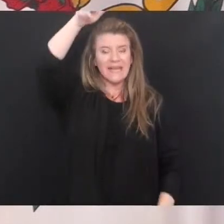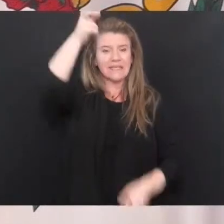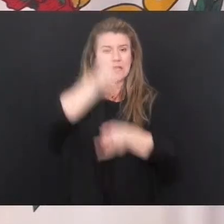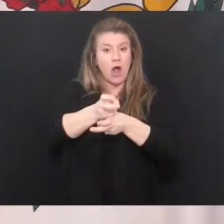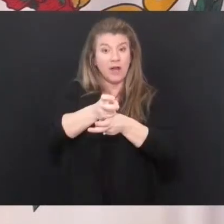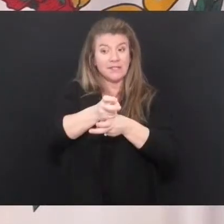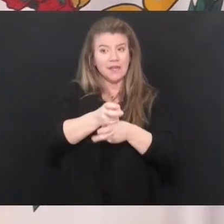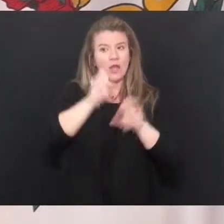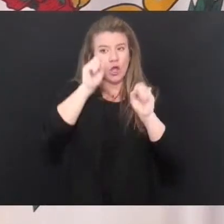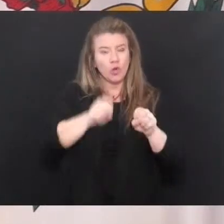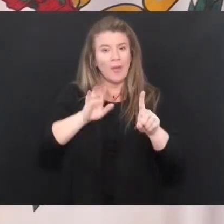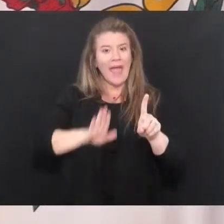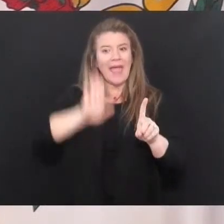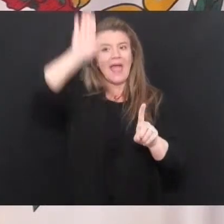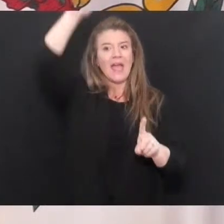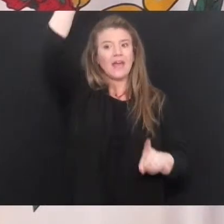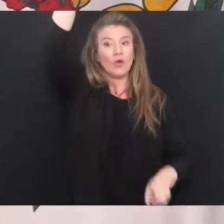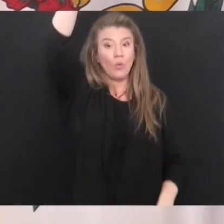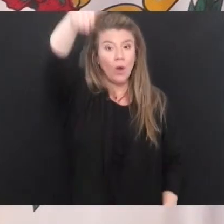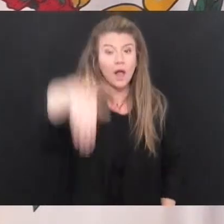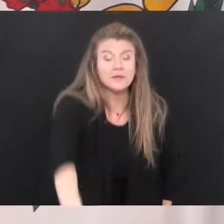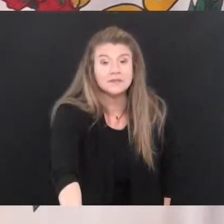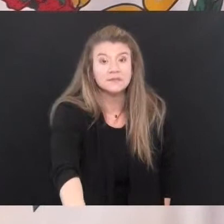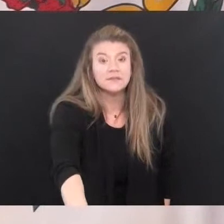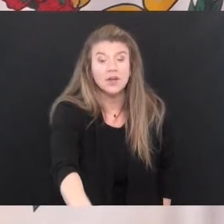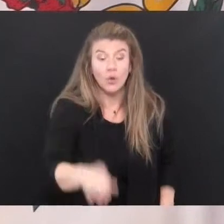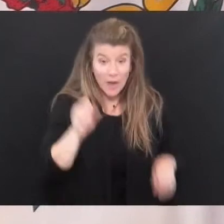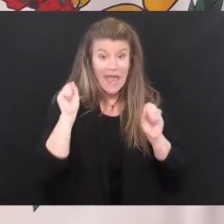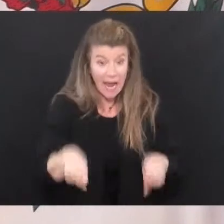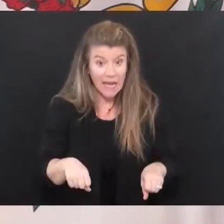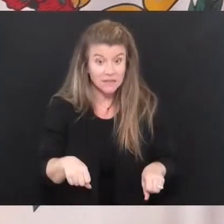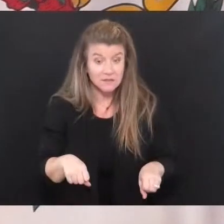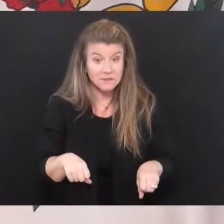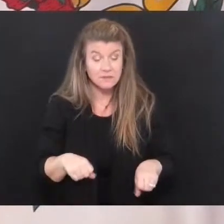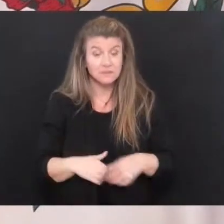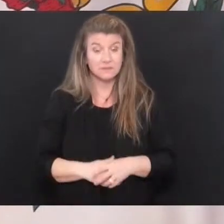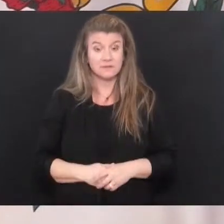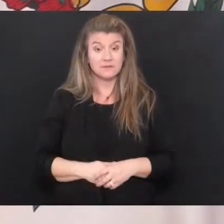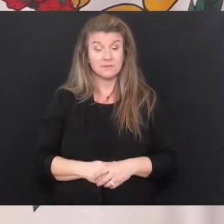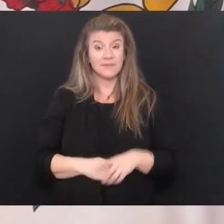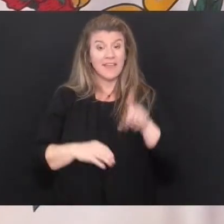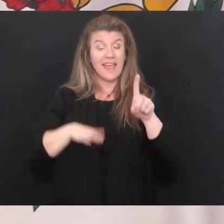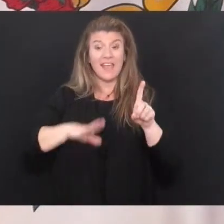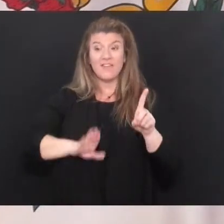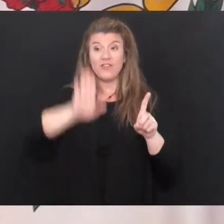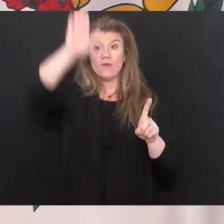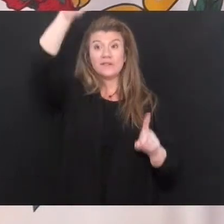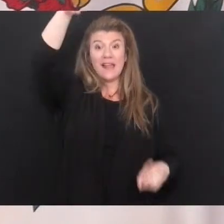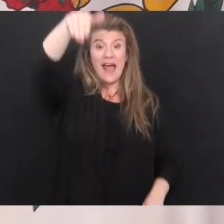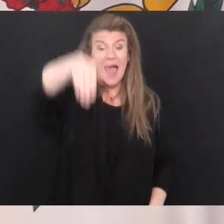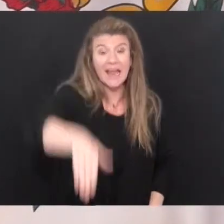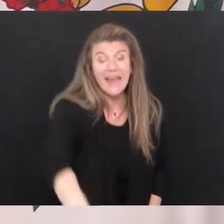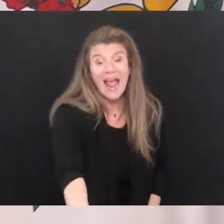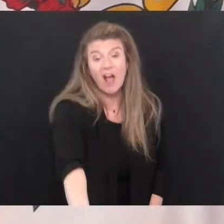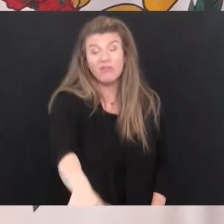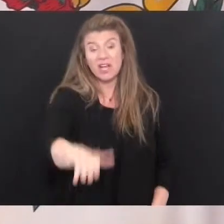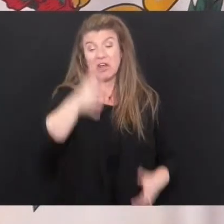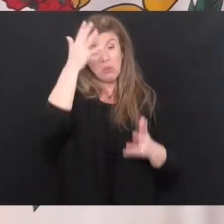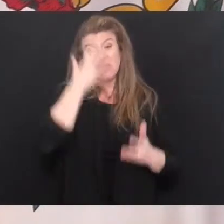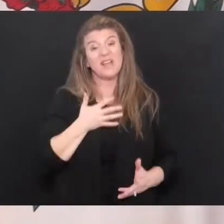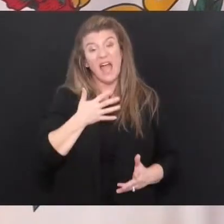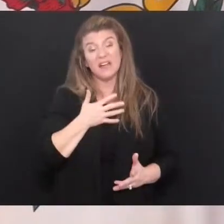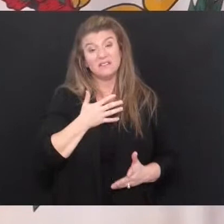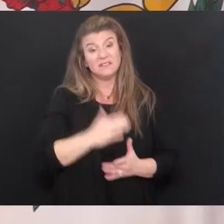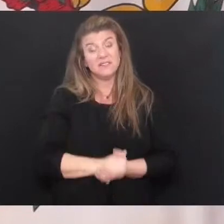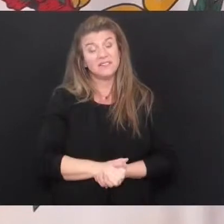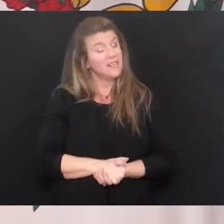get across, or we can slide back down. You slide back down, it's going to be some sad singing and slow walking,